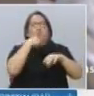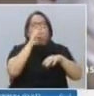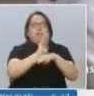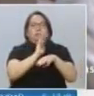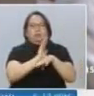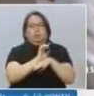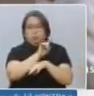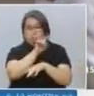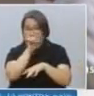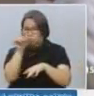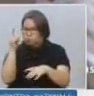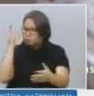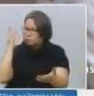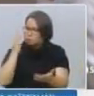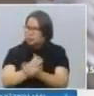Stop